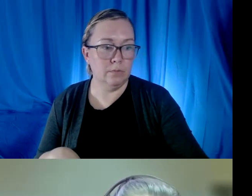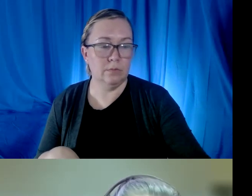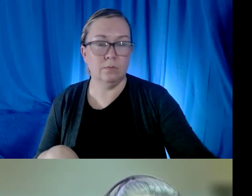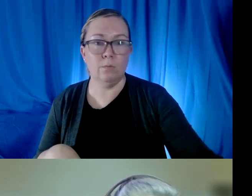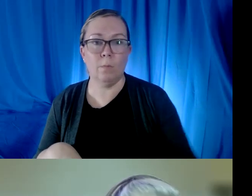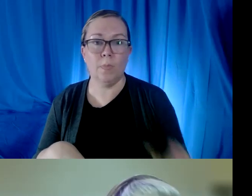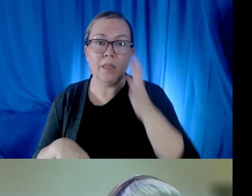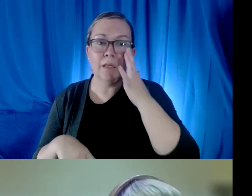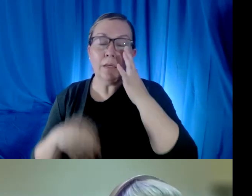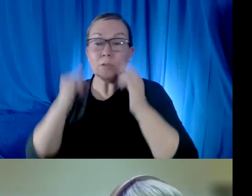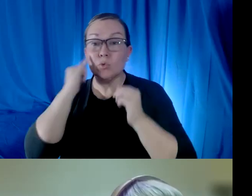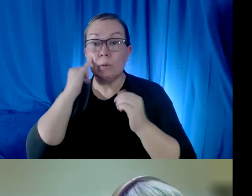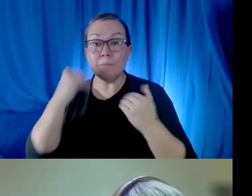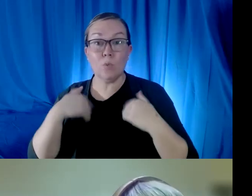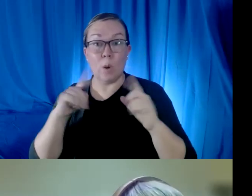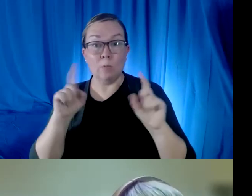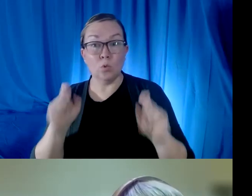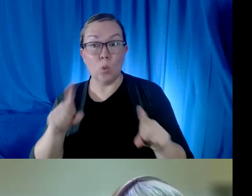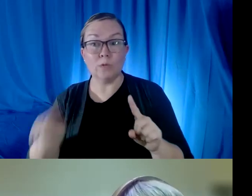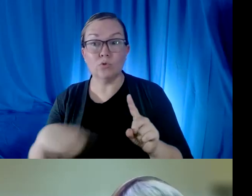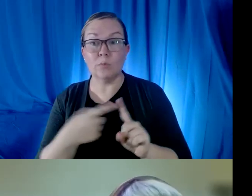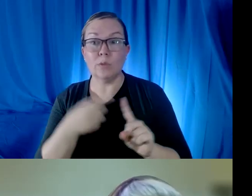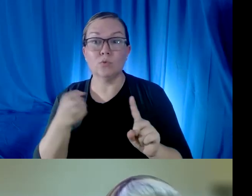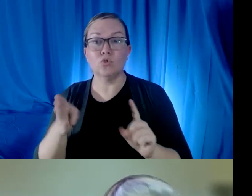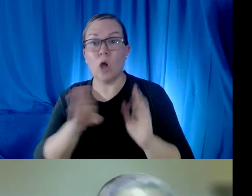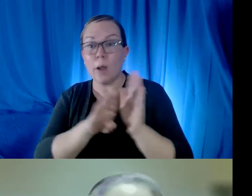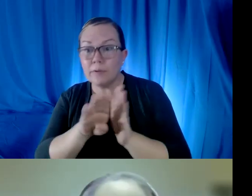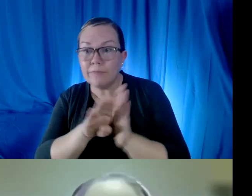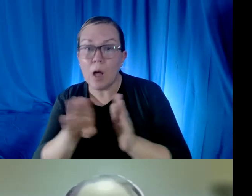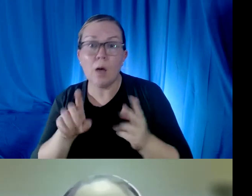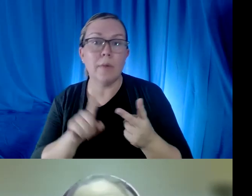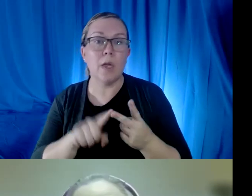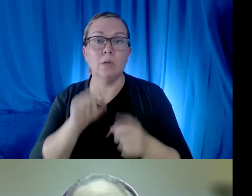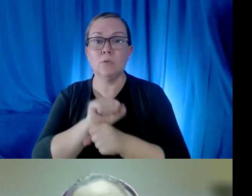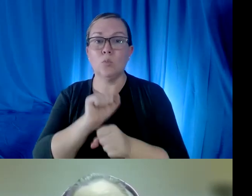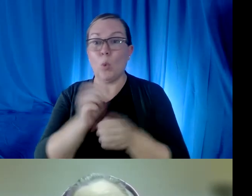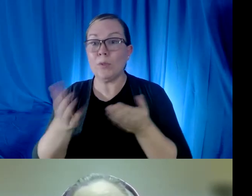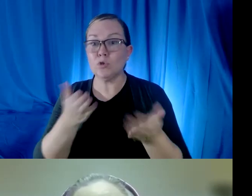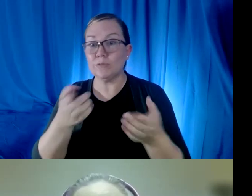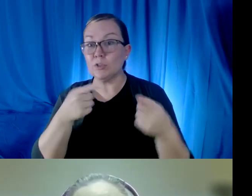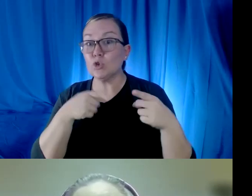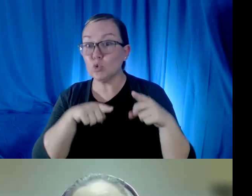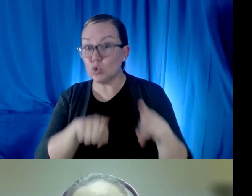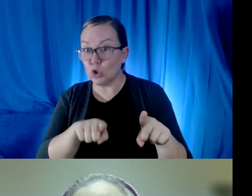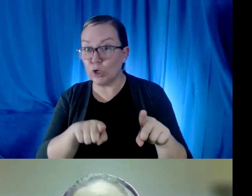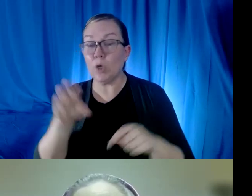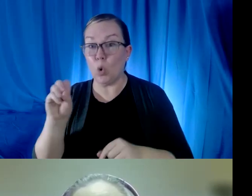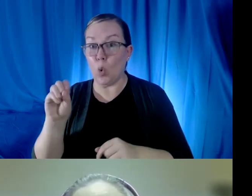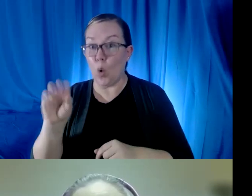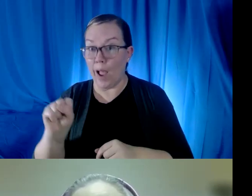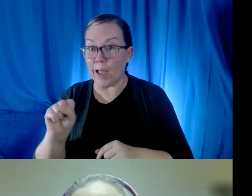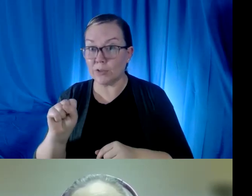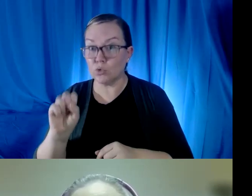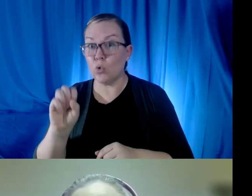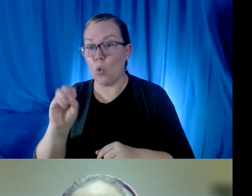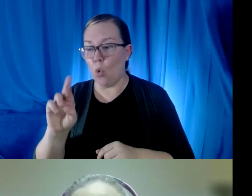questions about job development or employment services during VR's order of selection. We